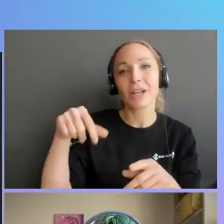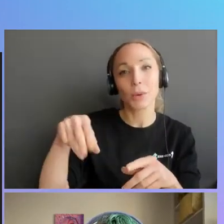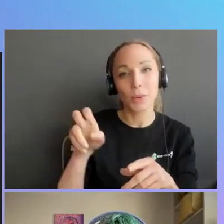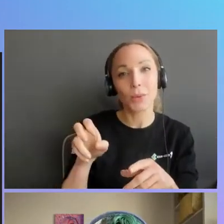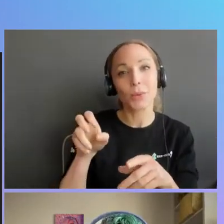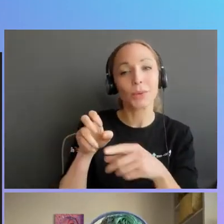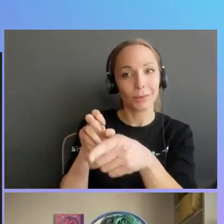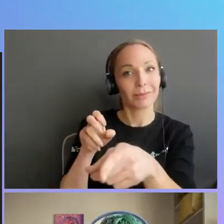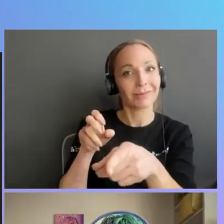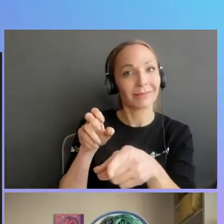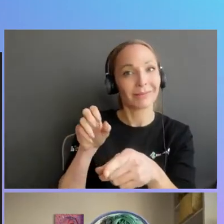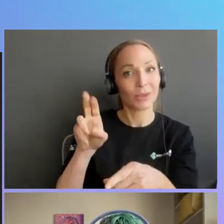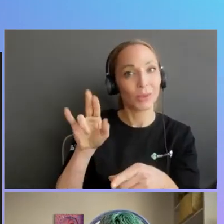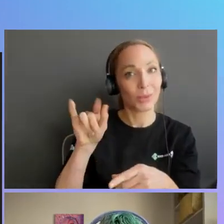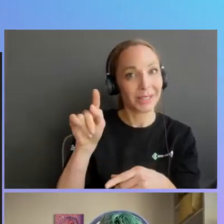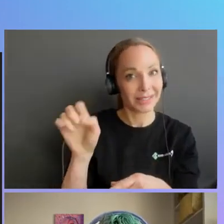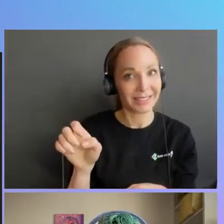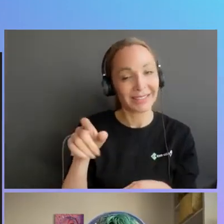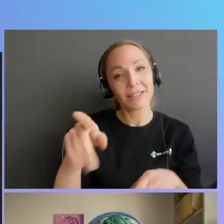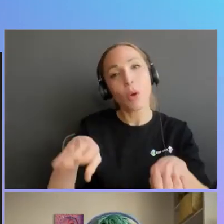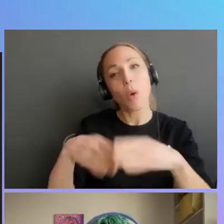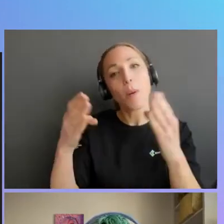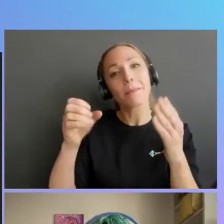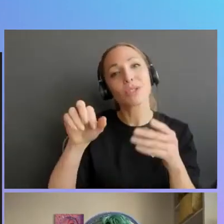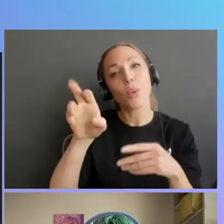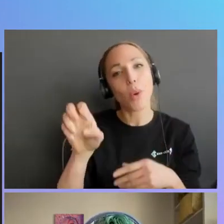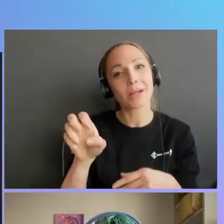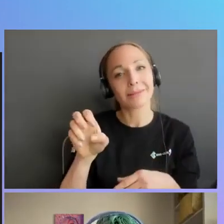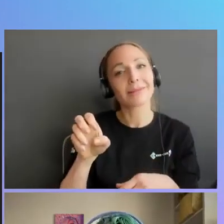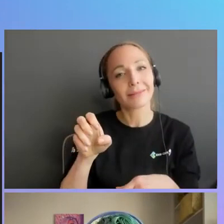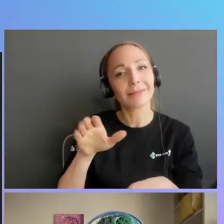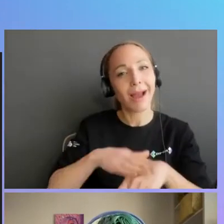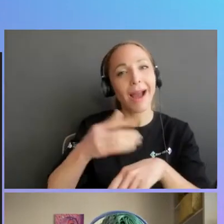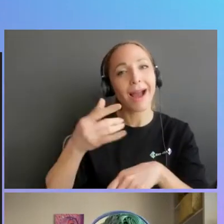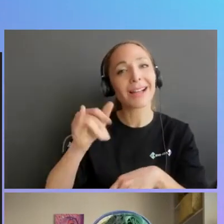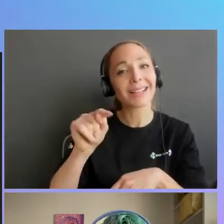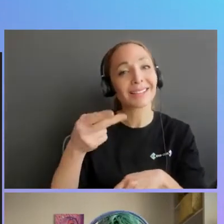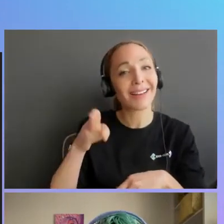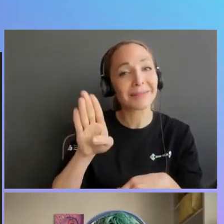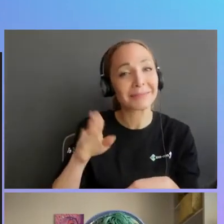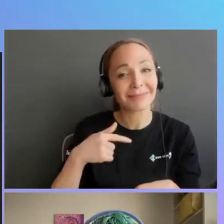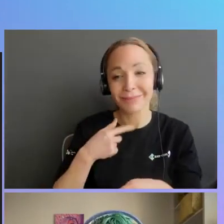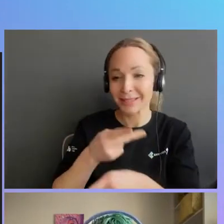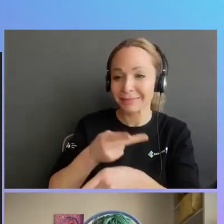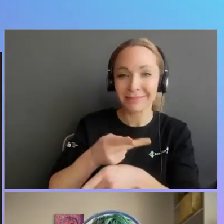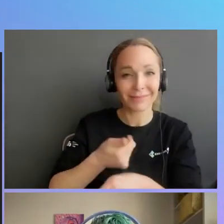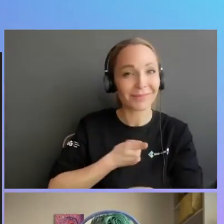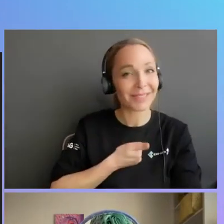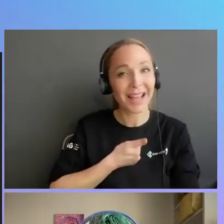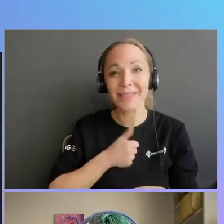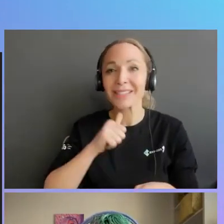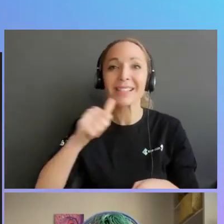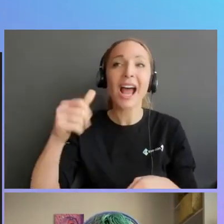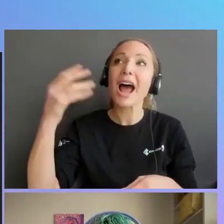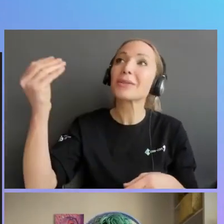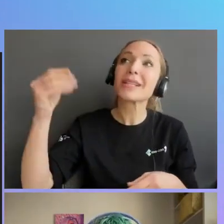open source on GitHub. So it's something that we maintain mostly ourselves. There's not a whole lot of outside